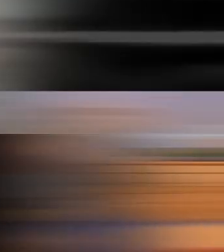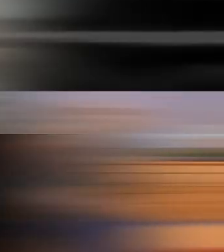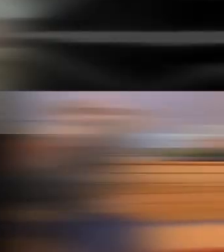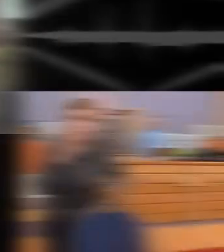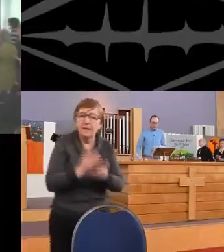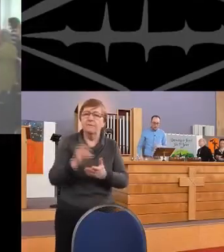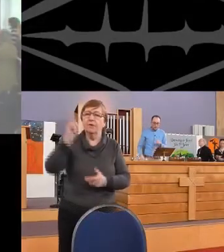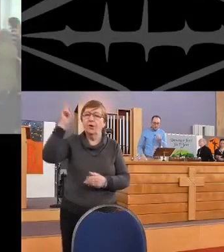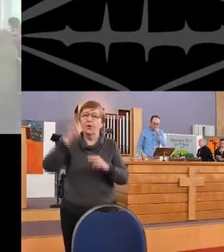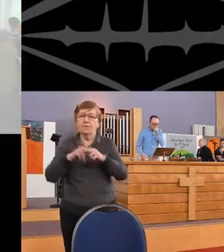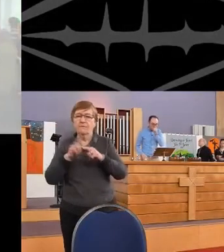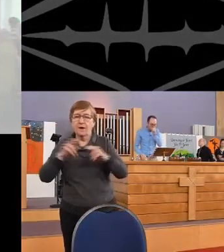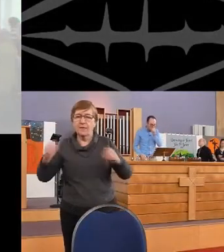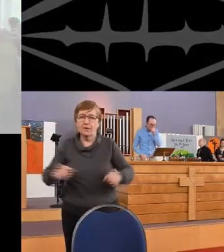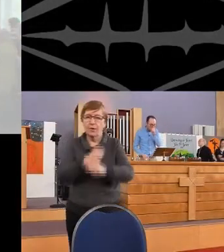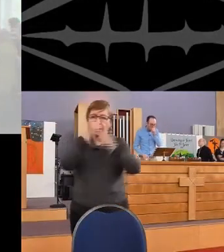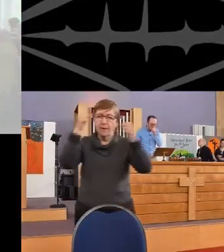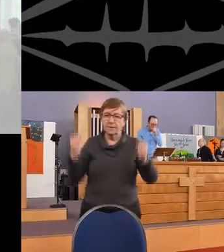I believe in God.